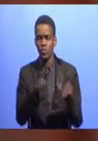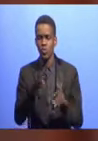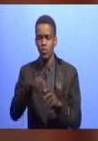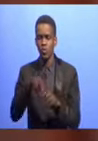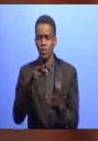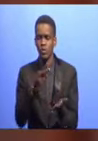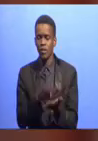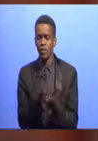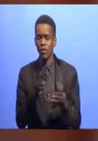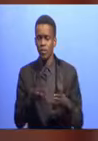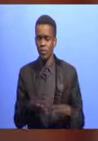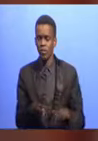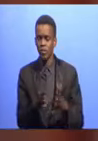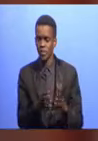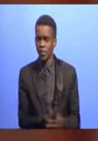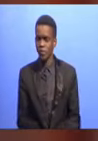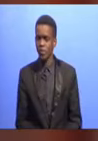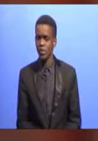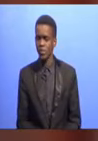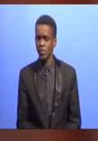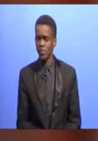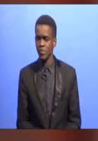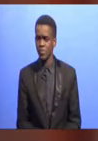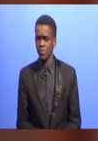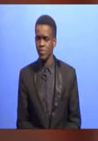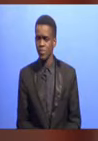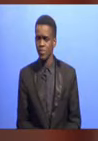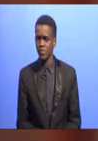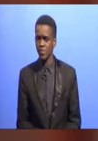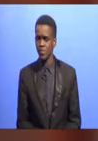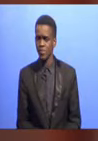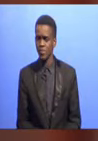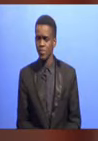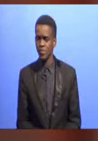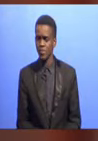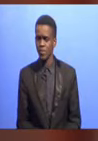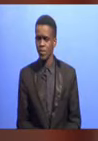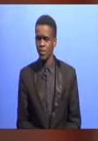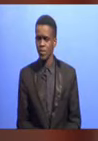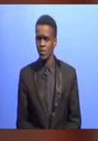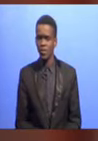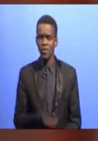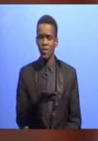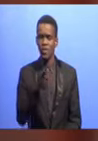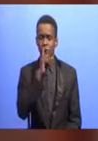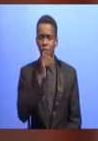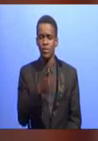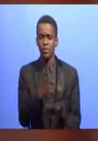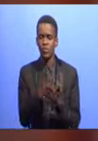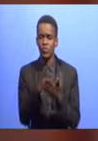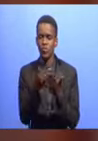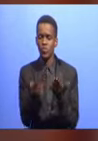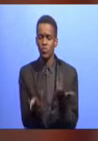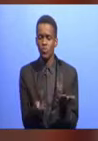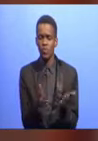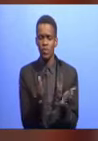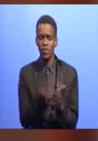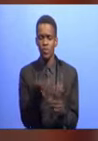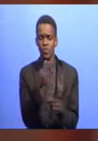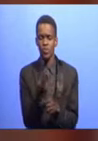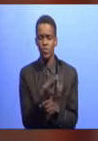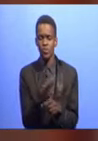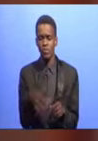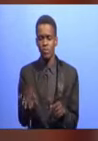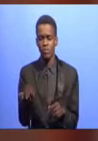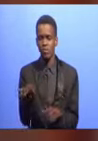thata ka gore go abe go sena yone e tool e dirisiwang jaaka bo EDD ga ne e ka nna e tool e leng gore probably it's a policy